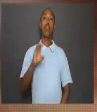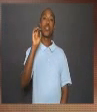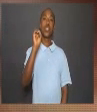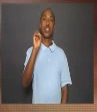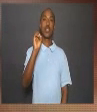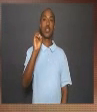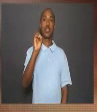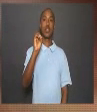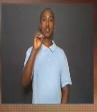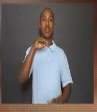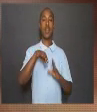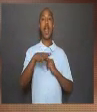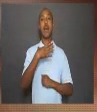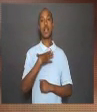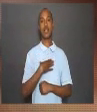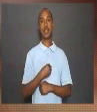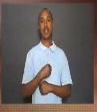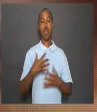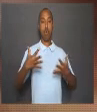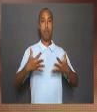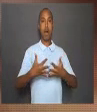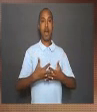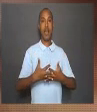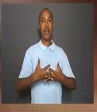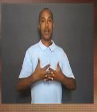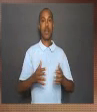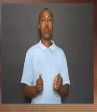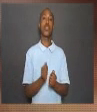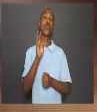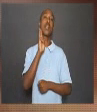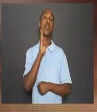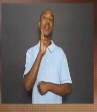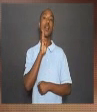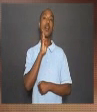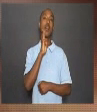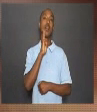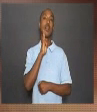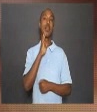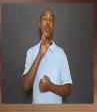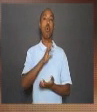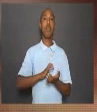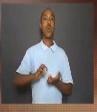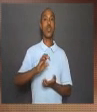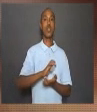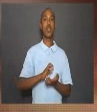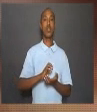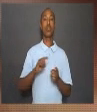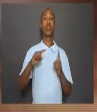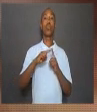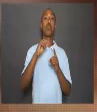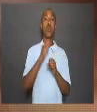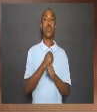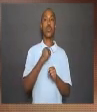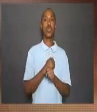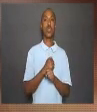oxygen, an element, combines with water, a compound, to